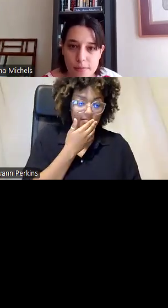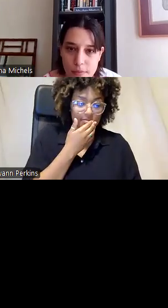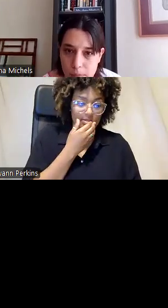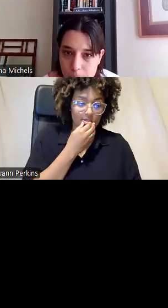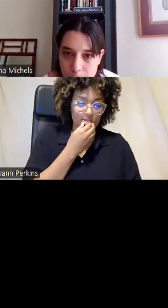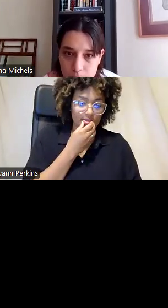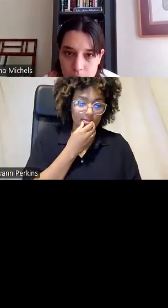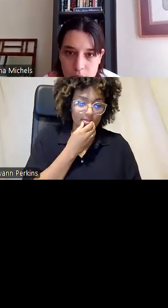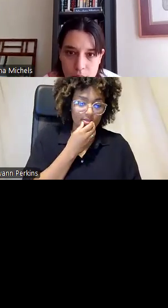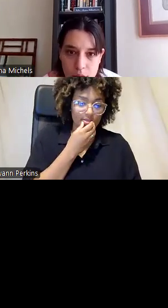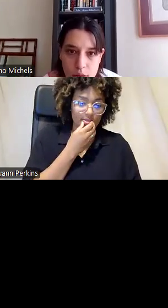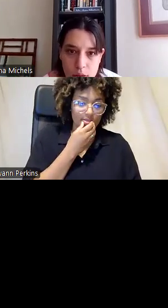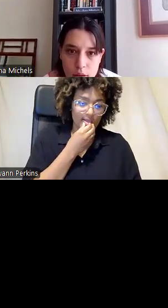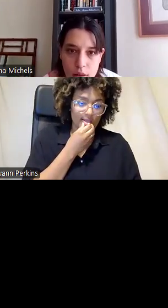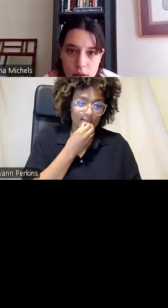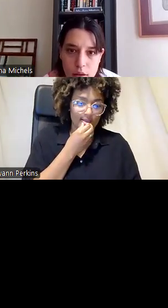Also,